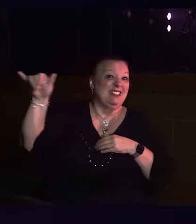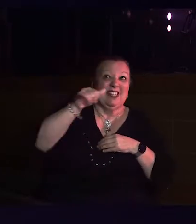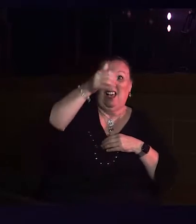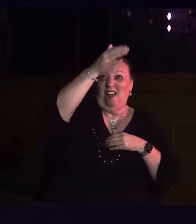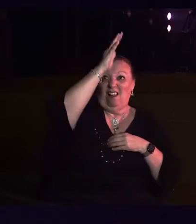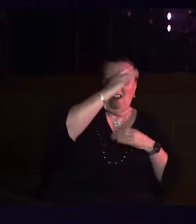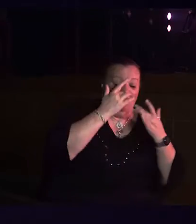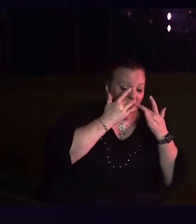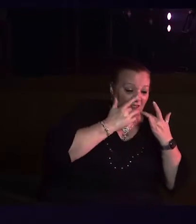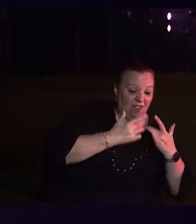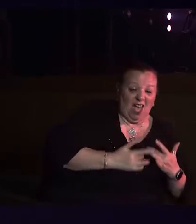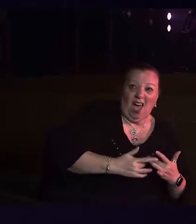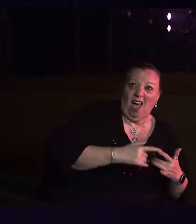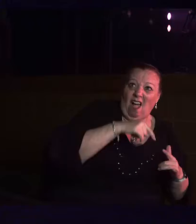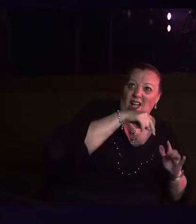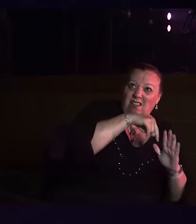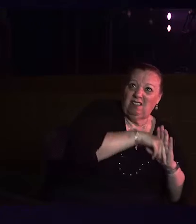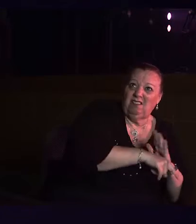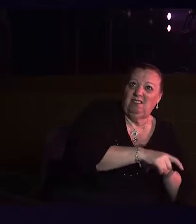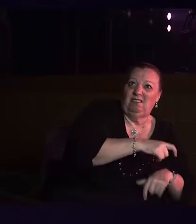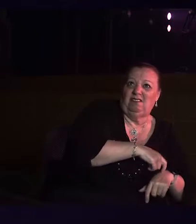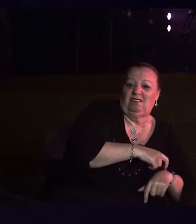is the God of the valley.